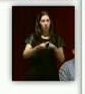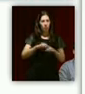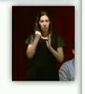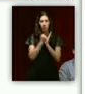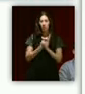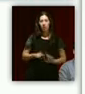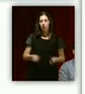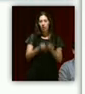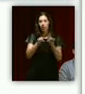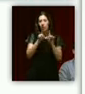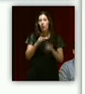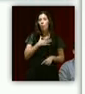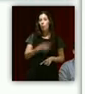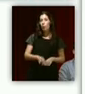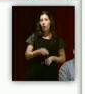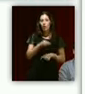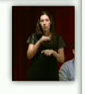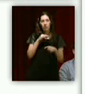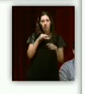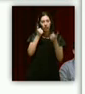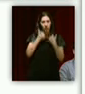adapted mouse,